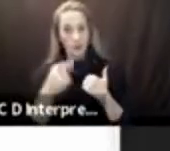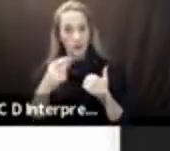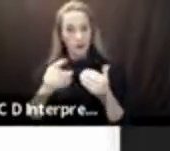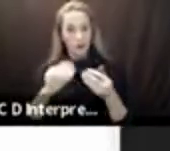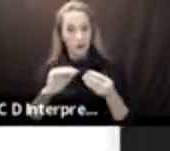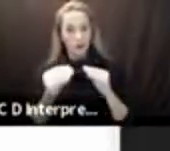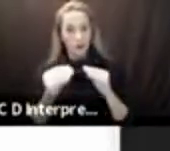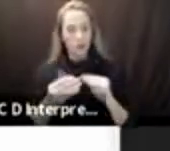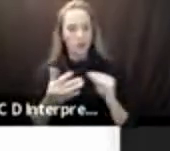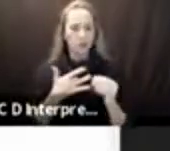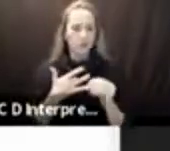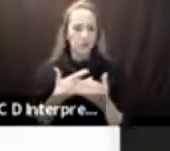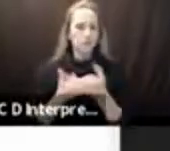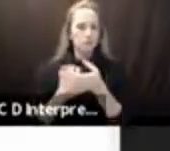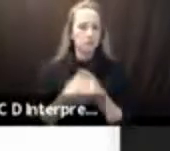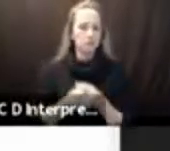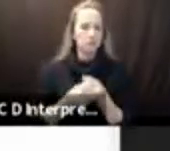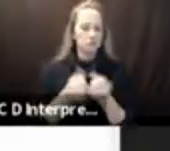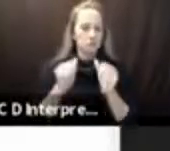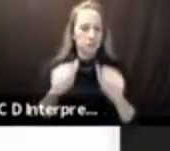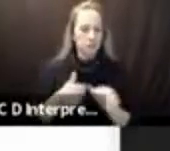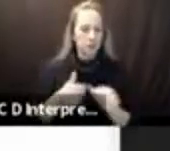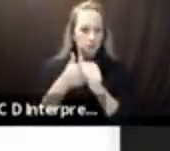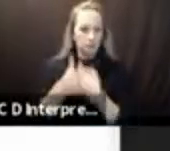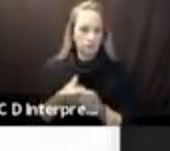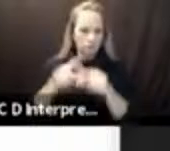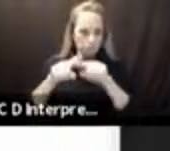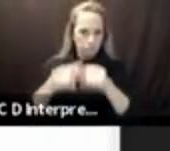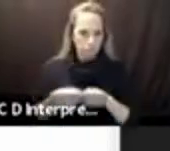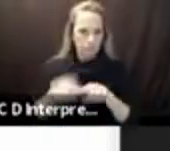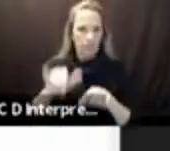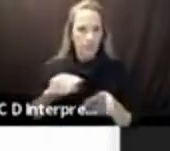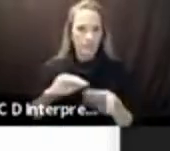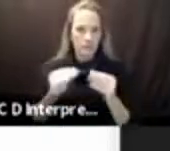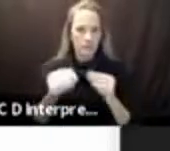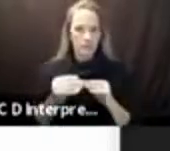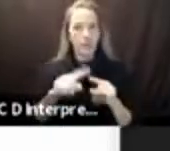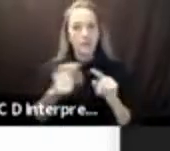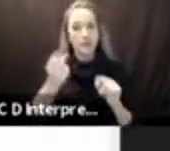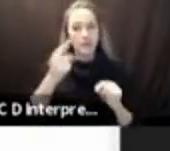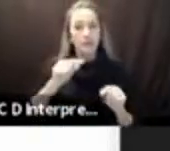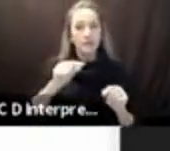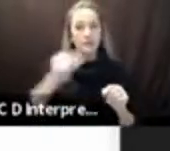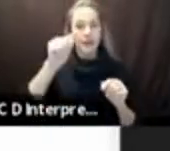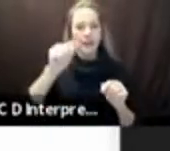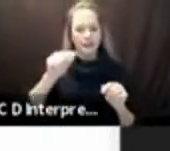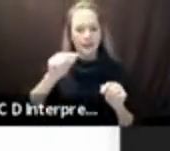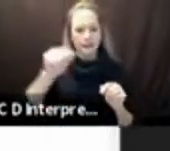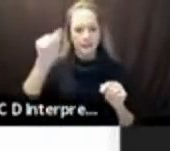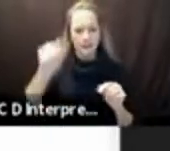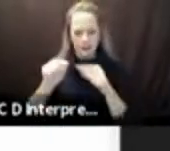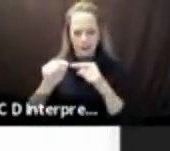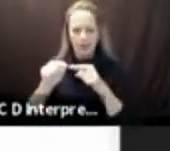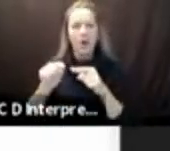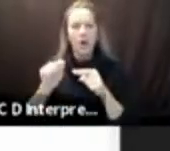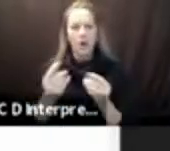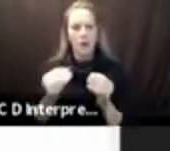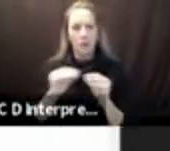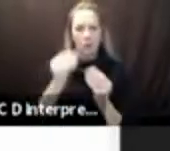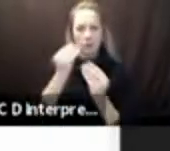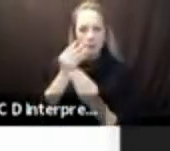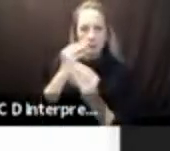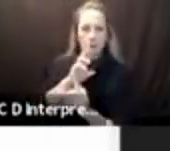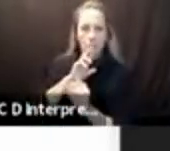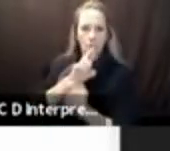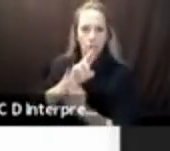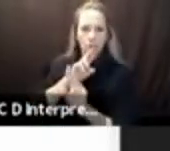numbers are very reliable census days, but it's jagged probably because of more reporting issues than